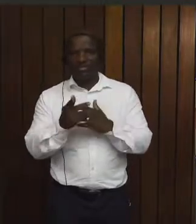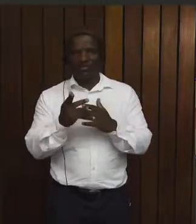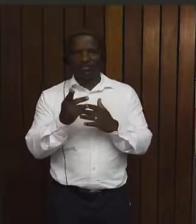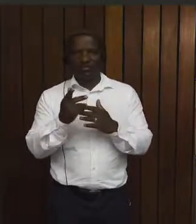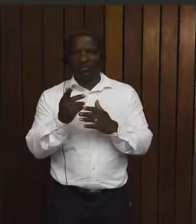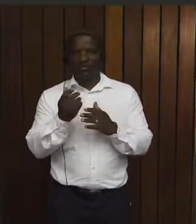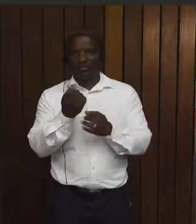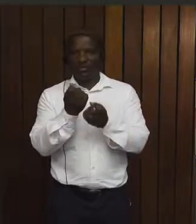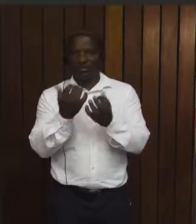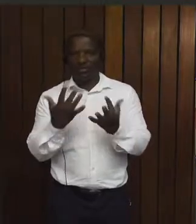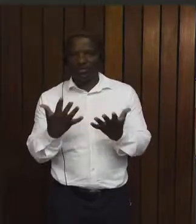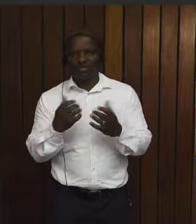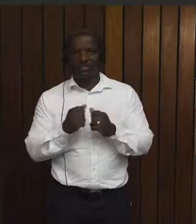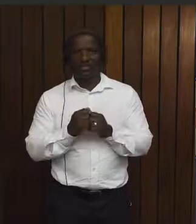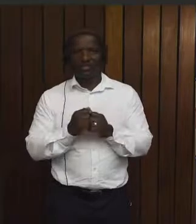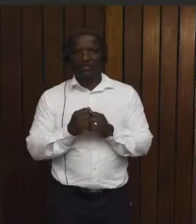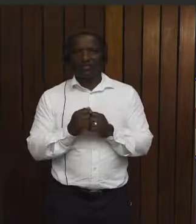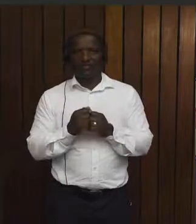within